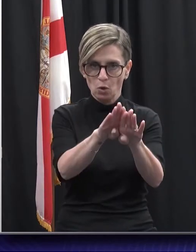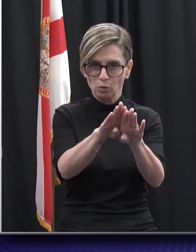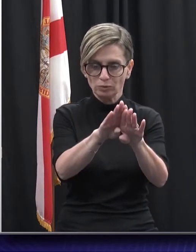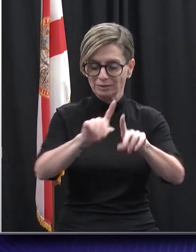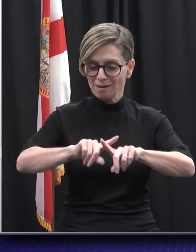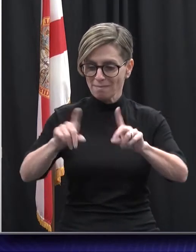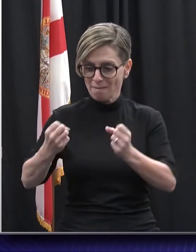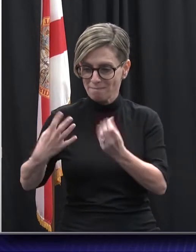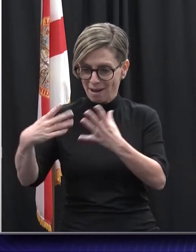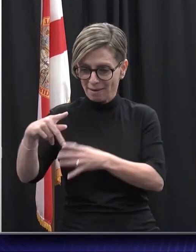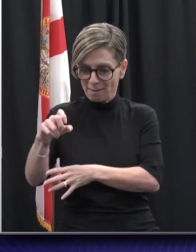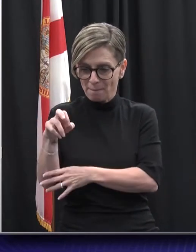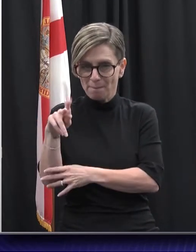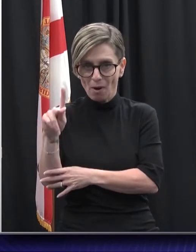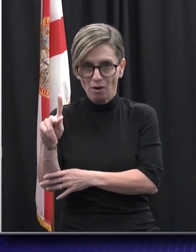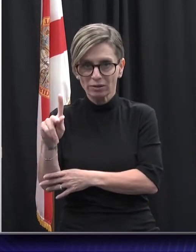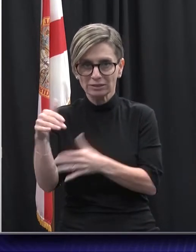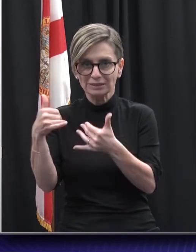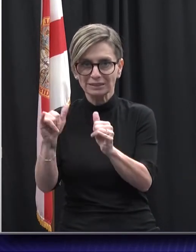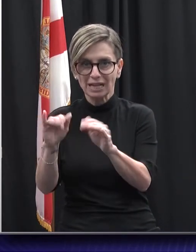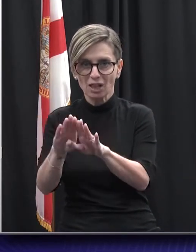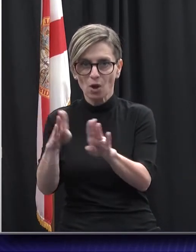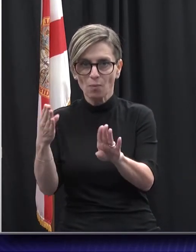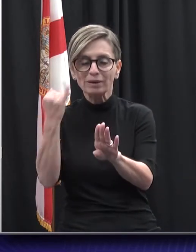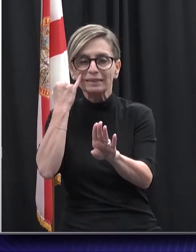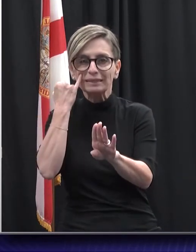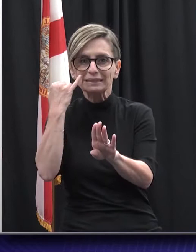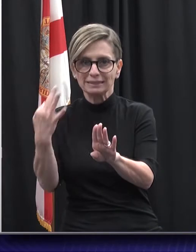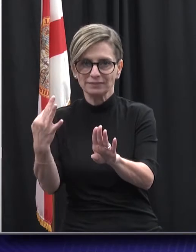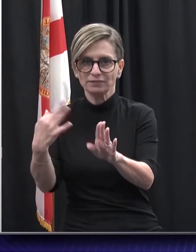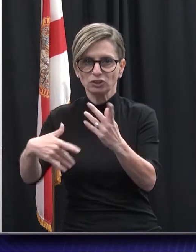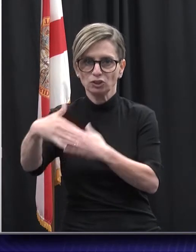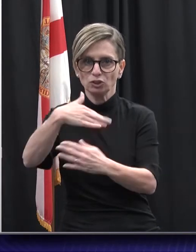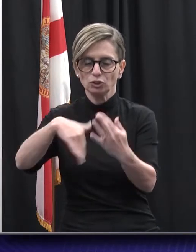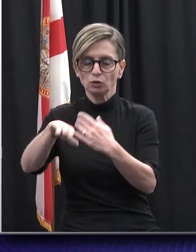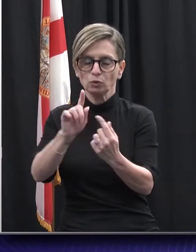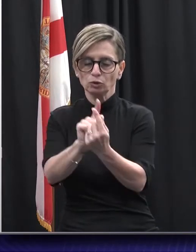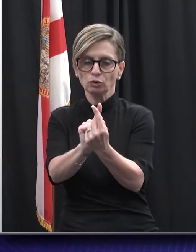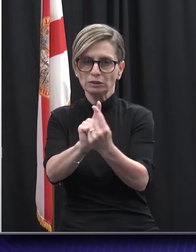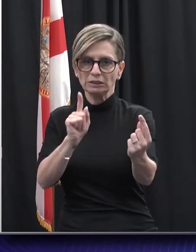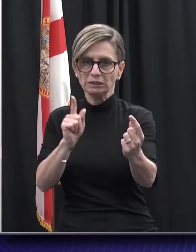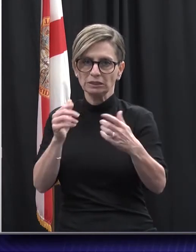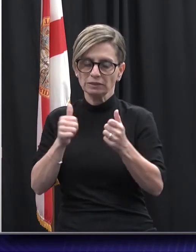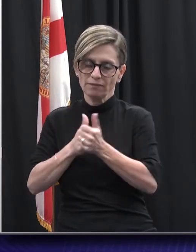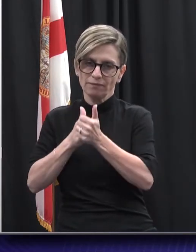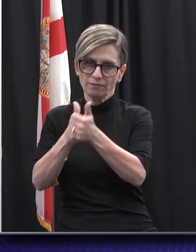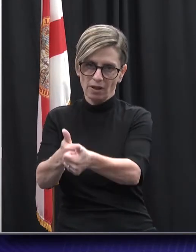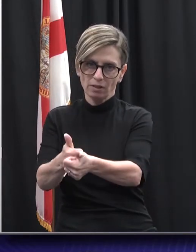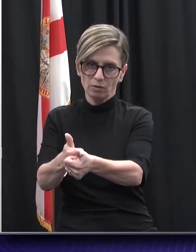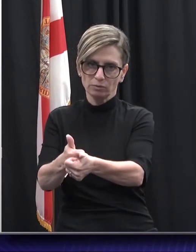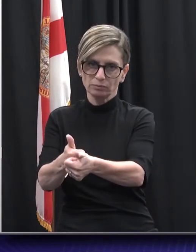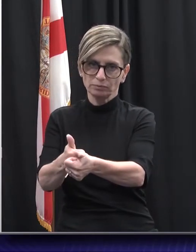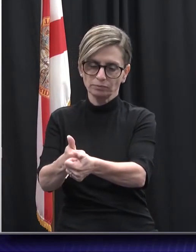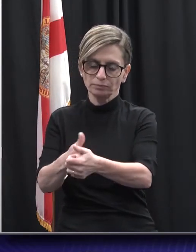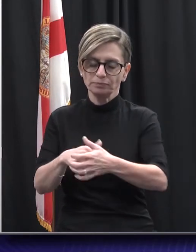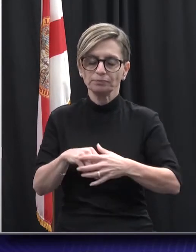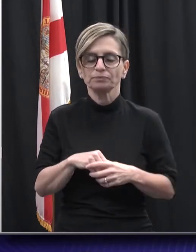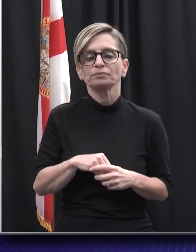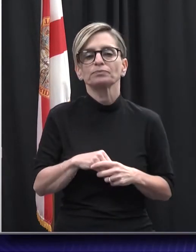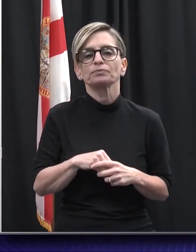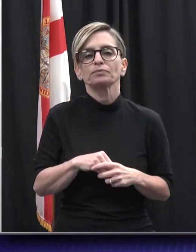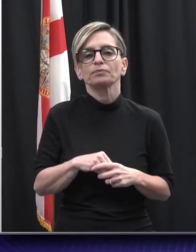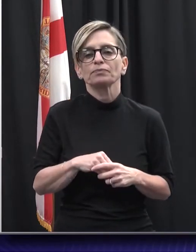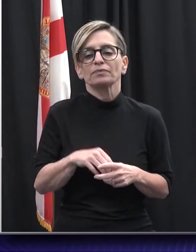long as you maintain social distancing and follow all preventive measures. This